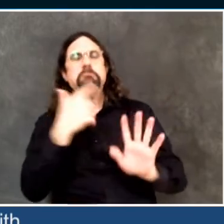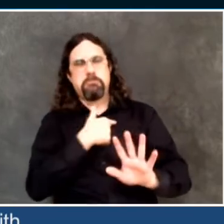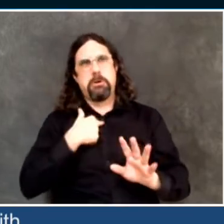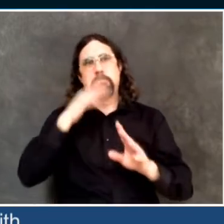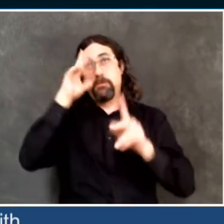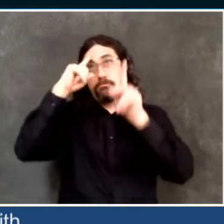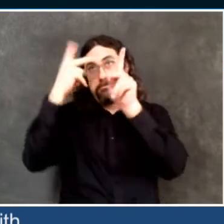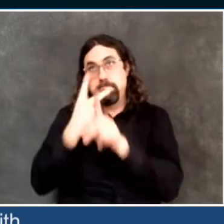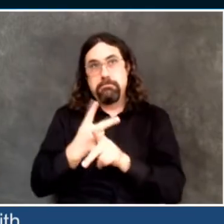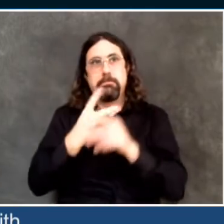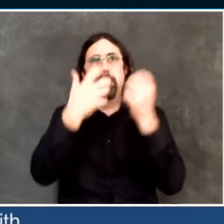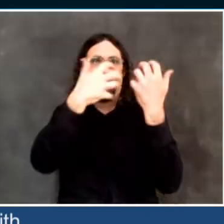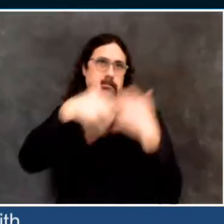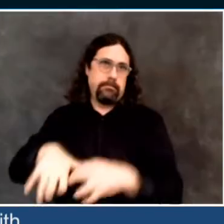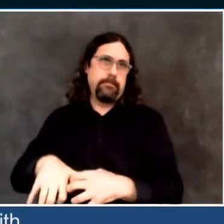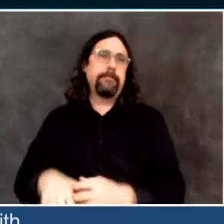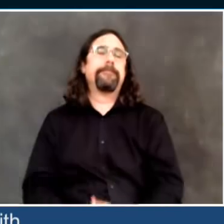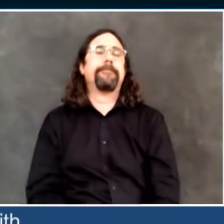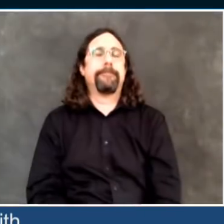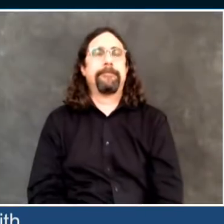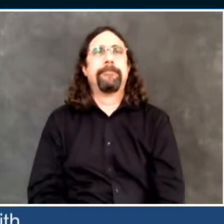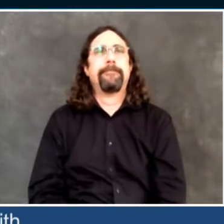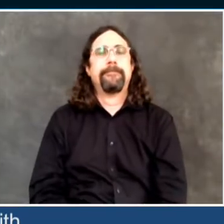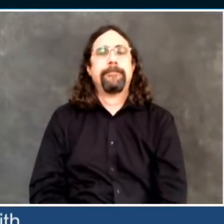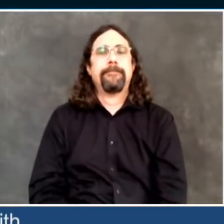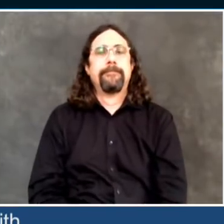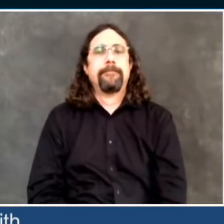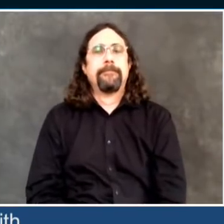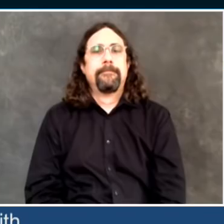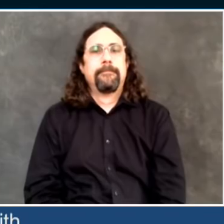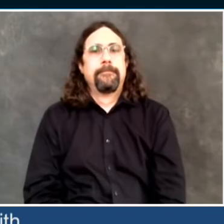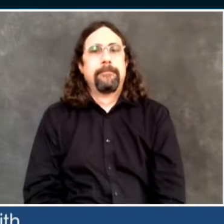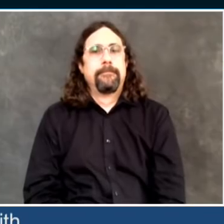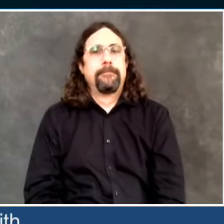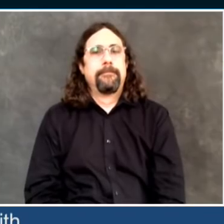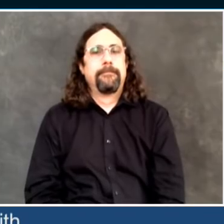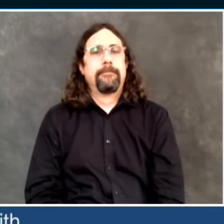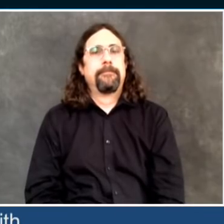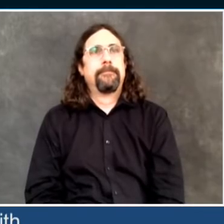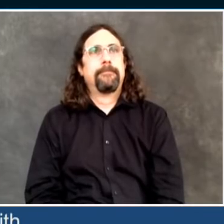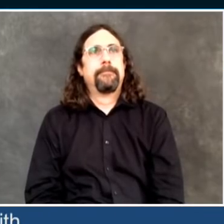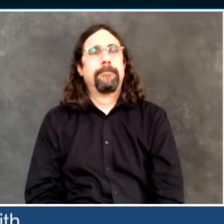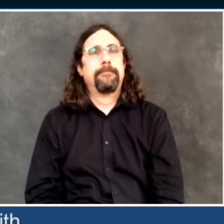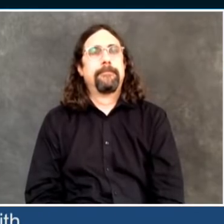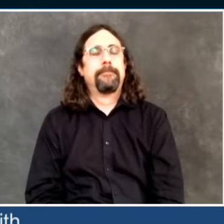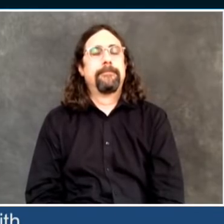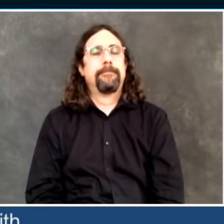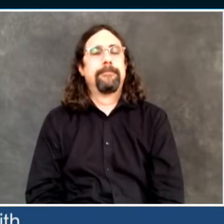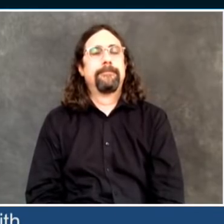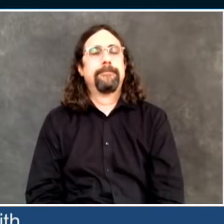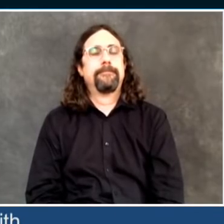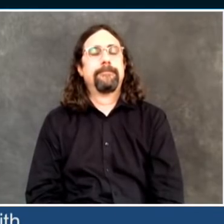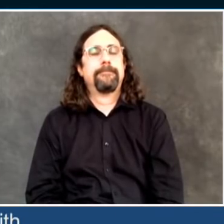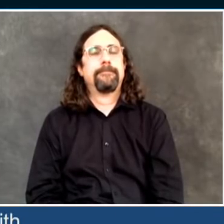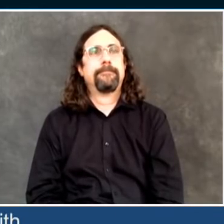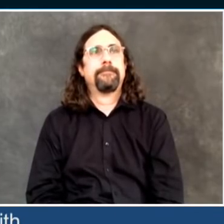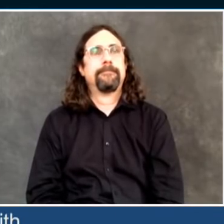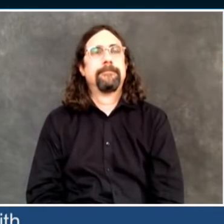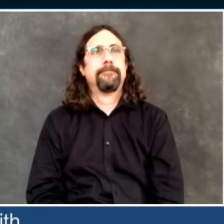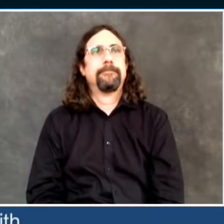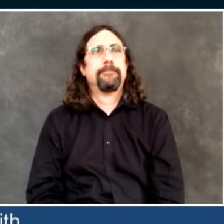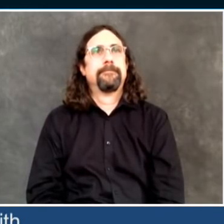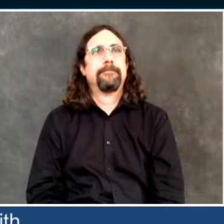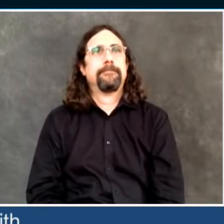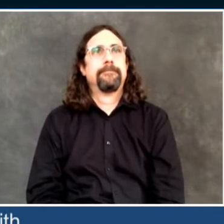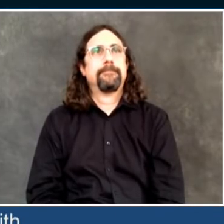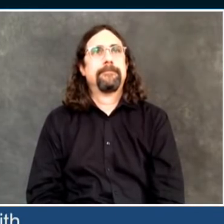Now, to ensure that we protect that first key part of this plan, our